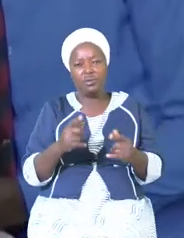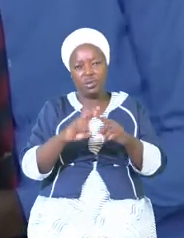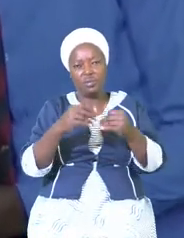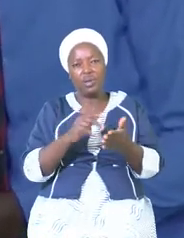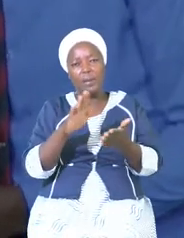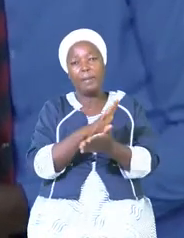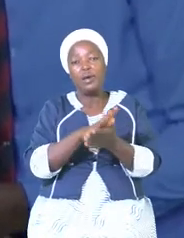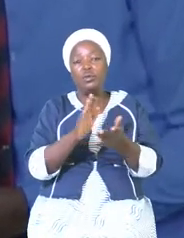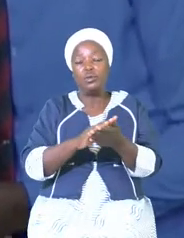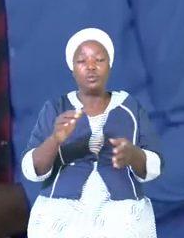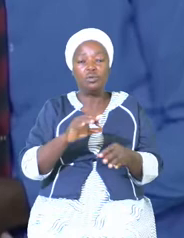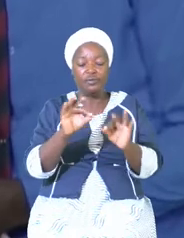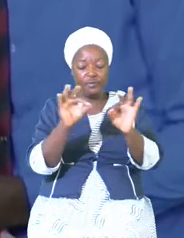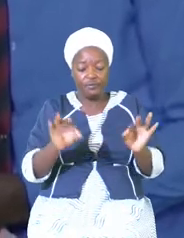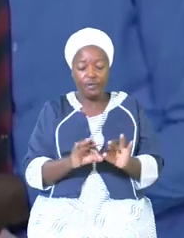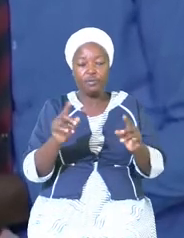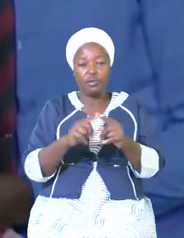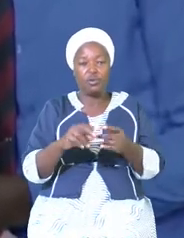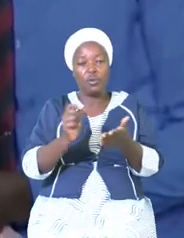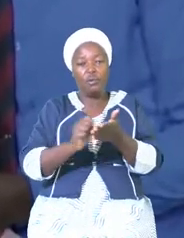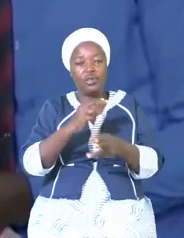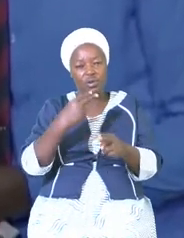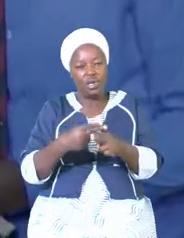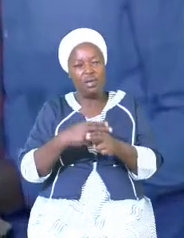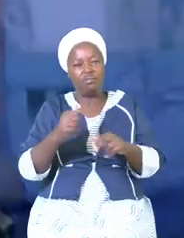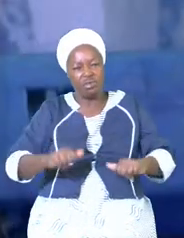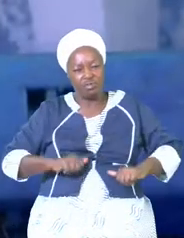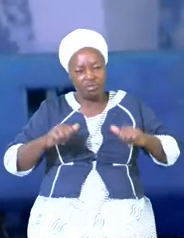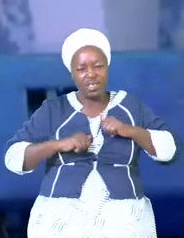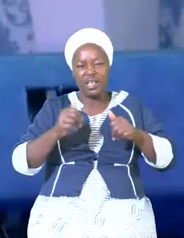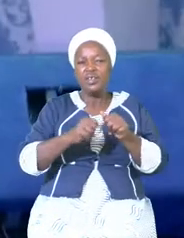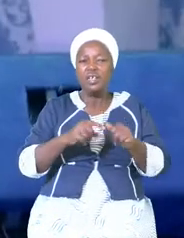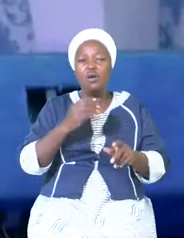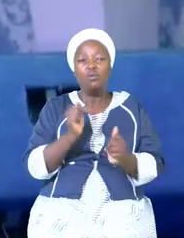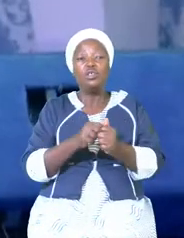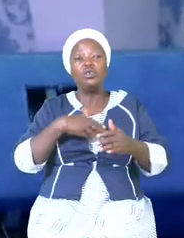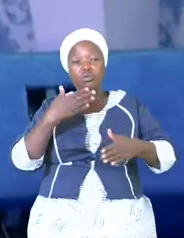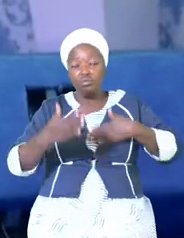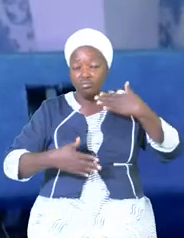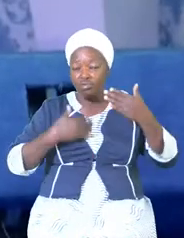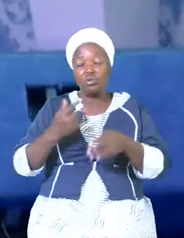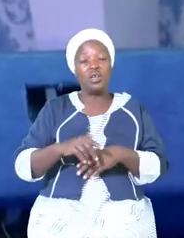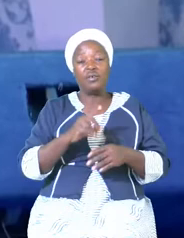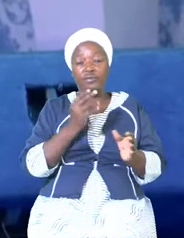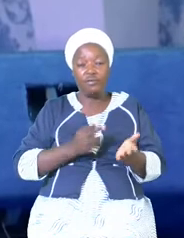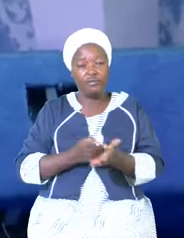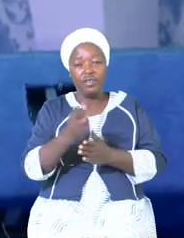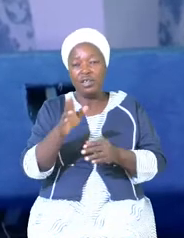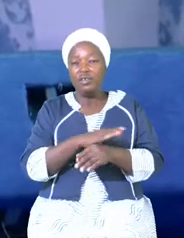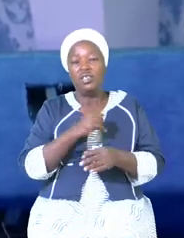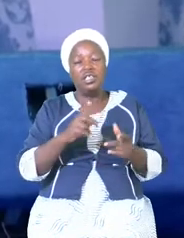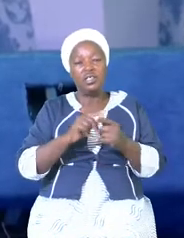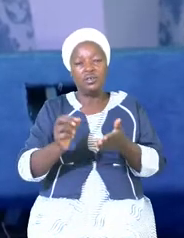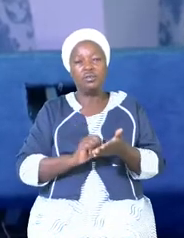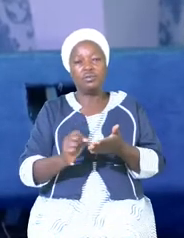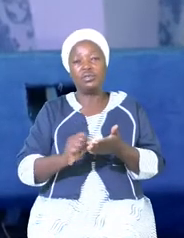and all those details joyfully, happily, honestly, sincerely. You fill that paper. We'll call on whoever